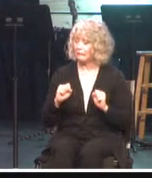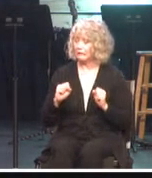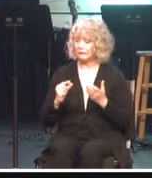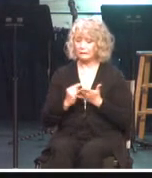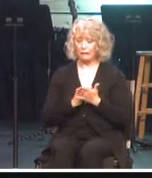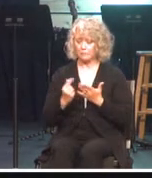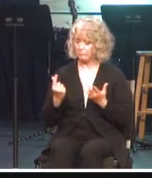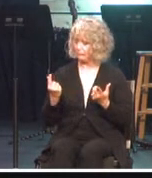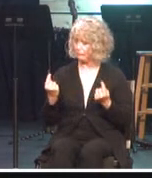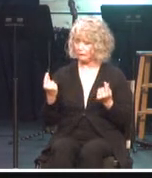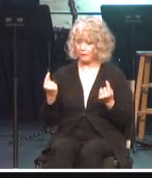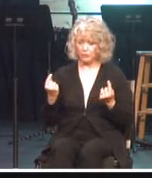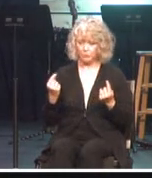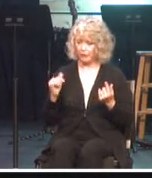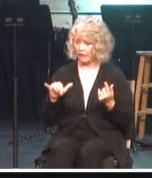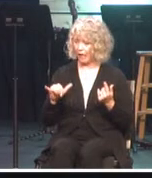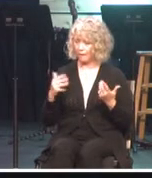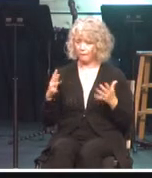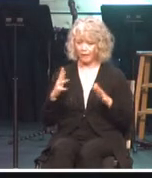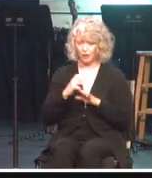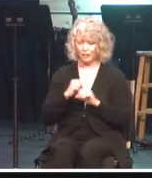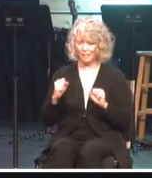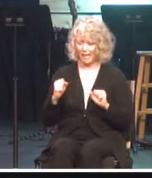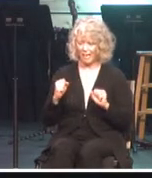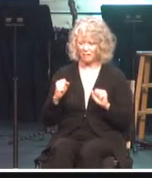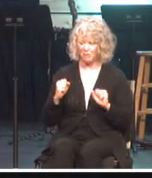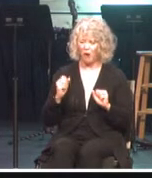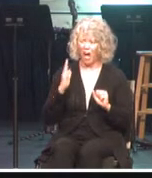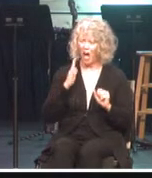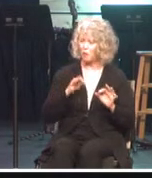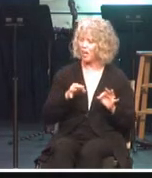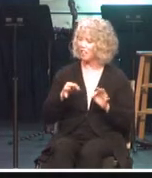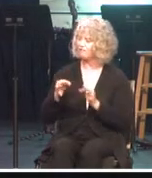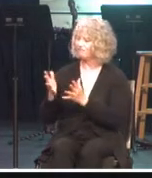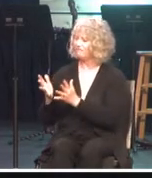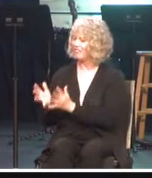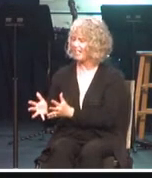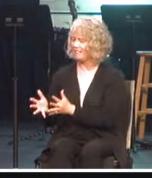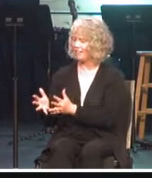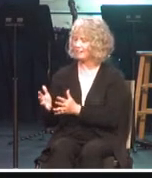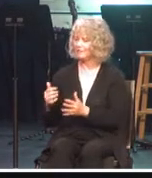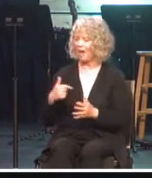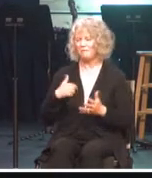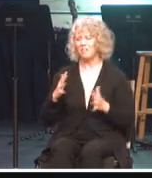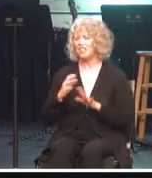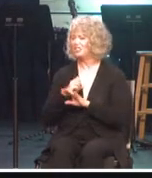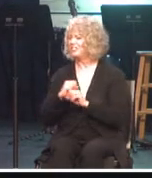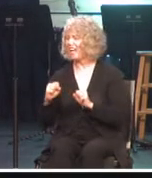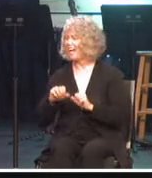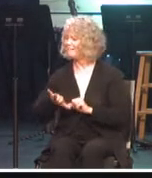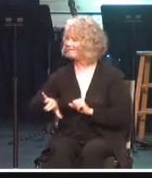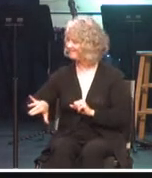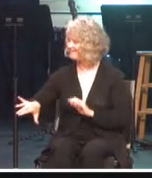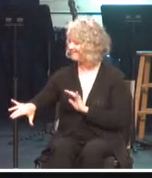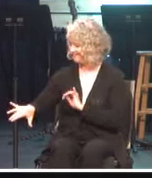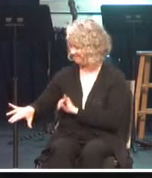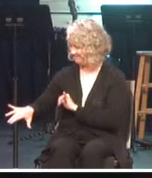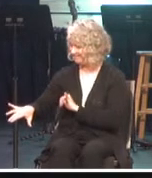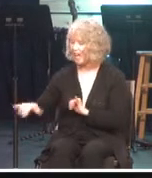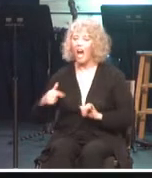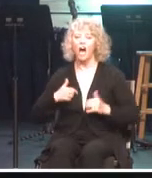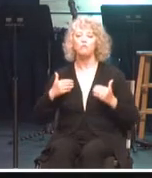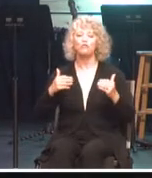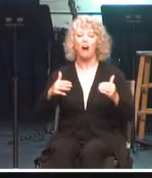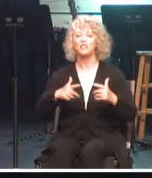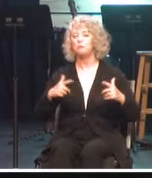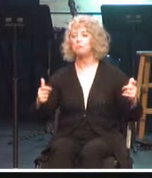the gospel once they are saved, they lay it aside soon after conversion so they can move on to the bigger and better things,